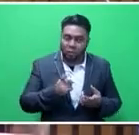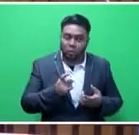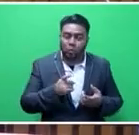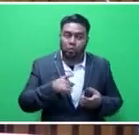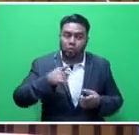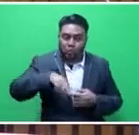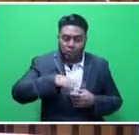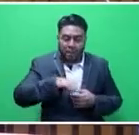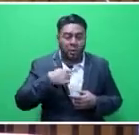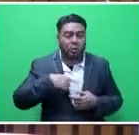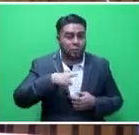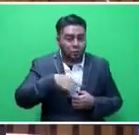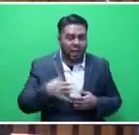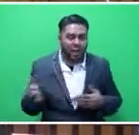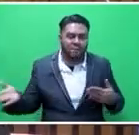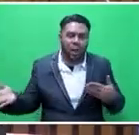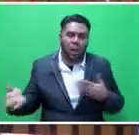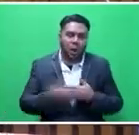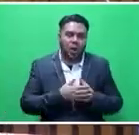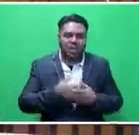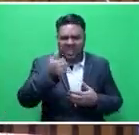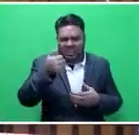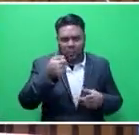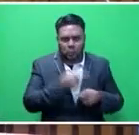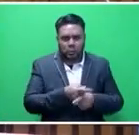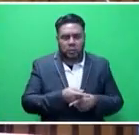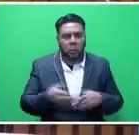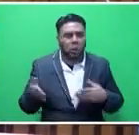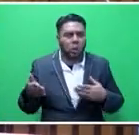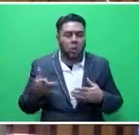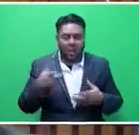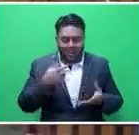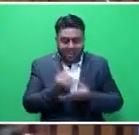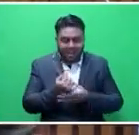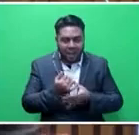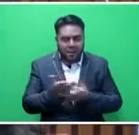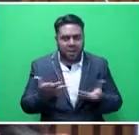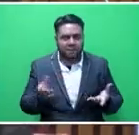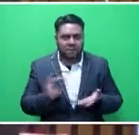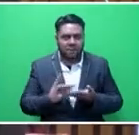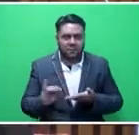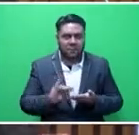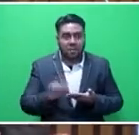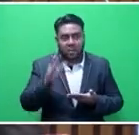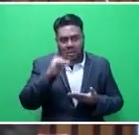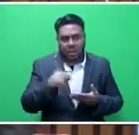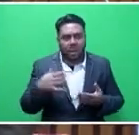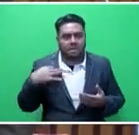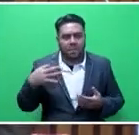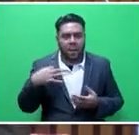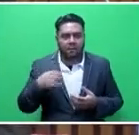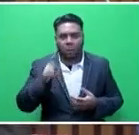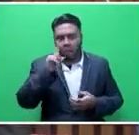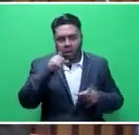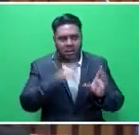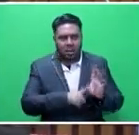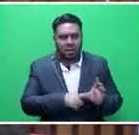Suva was on a lockdown. 6 weeks. So their income was affected. They can apply for an exemption and they'll get it for 1